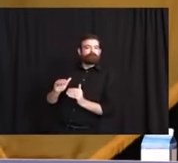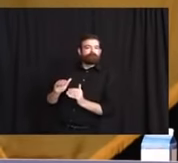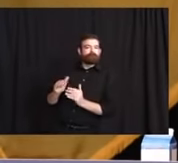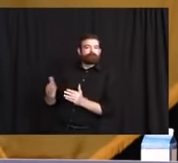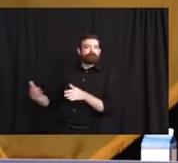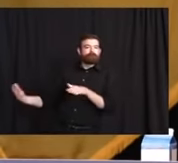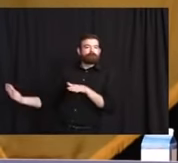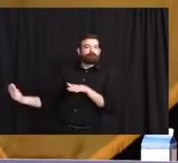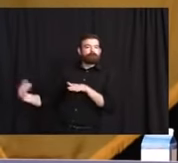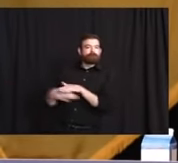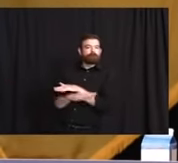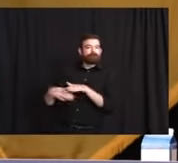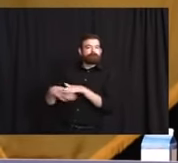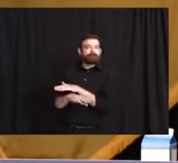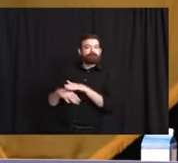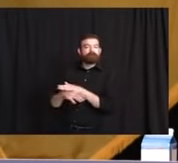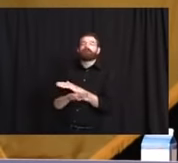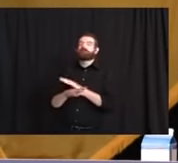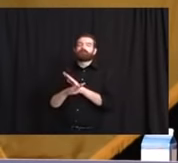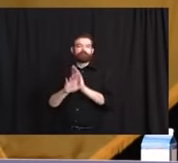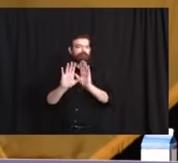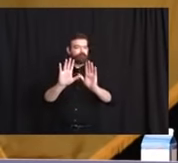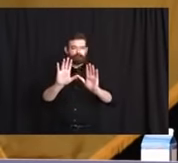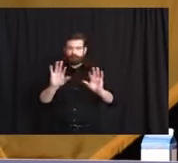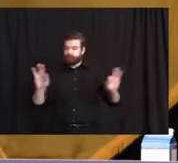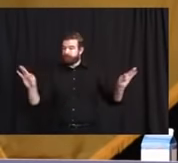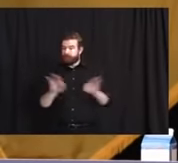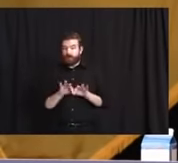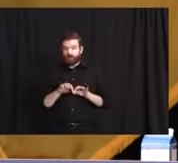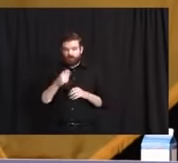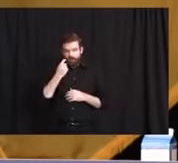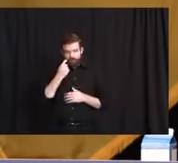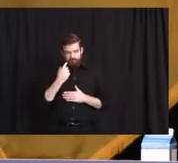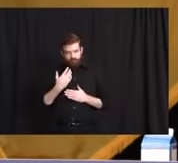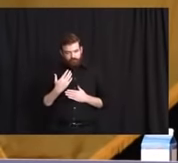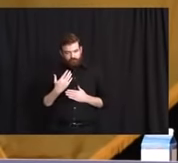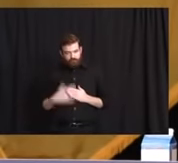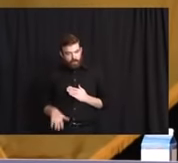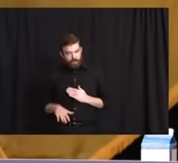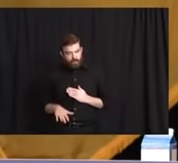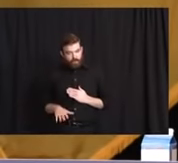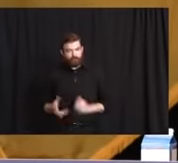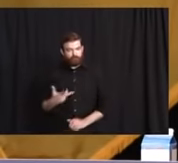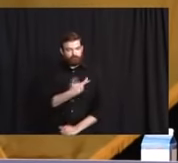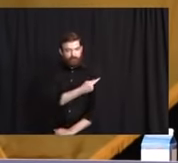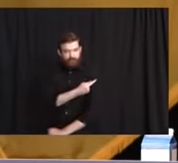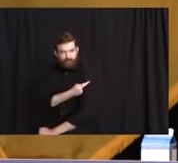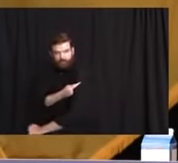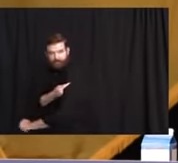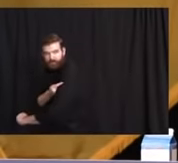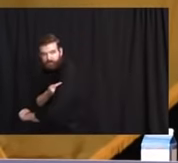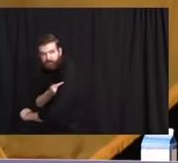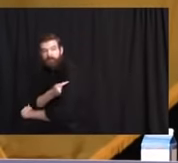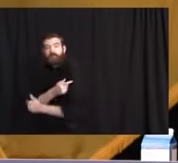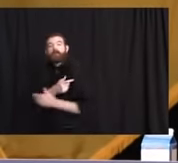newborn care and vaccination of infants and young children through 24 months of age whenever